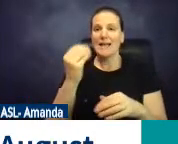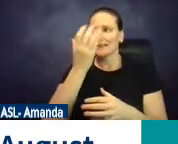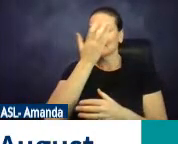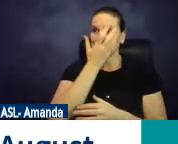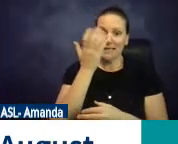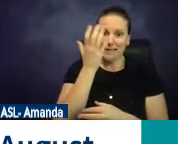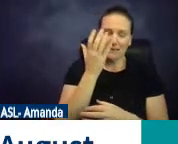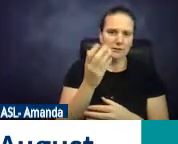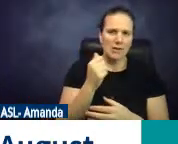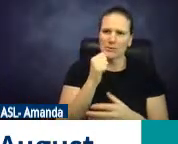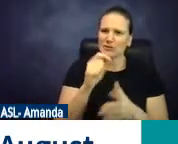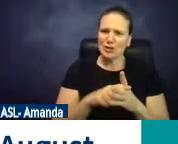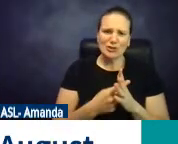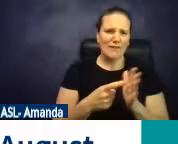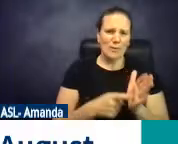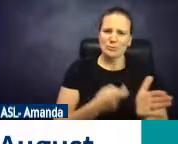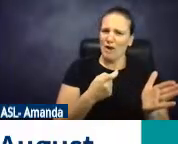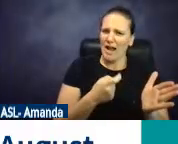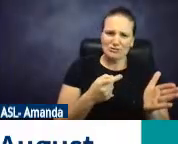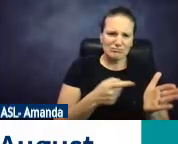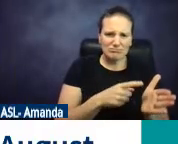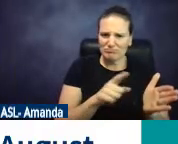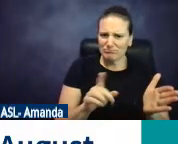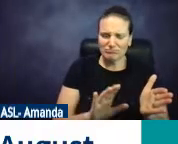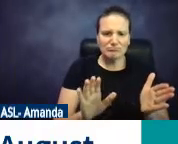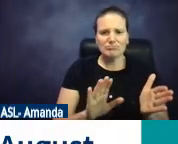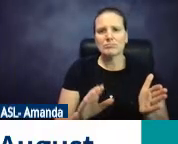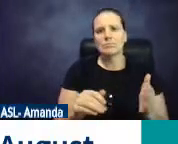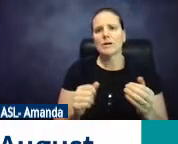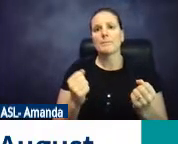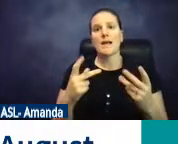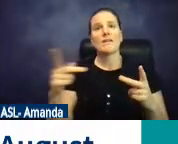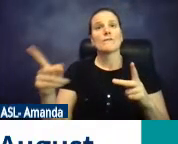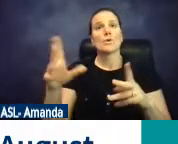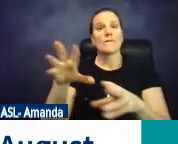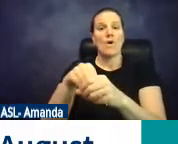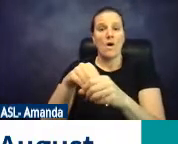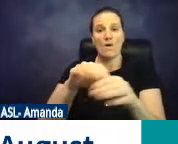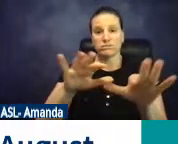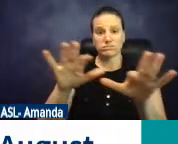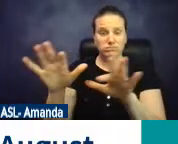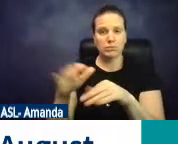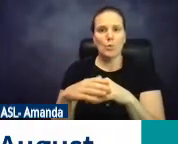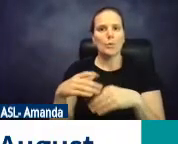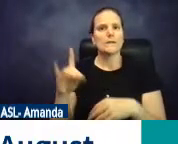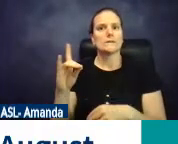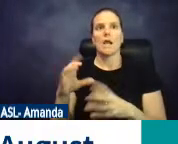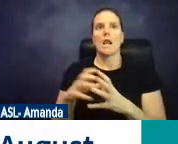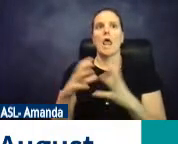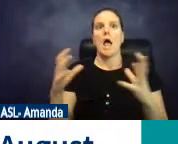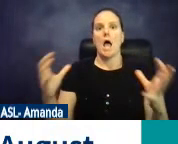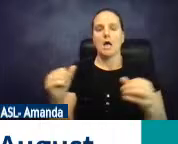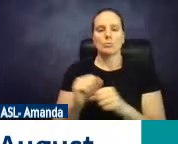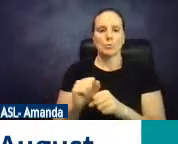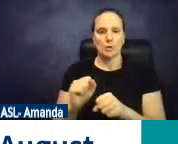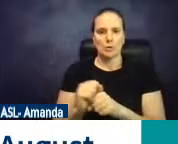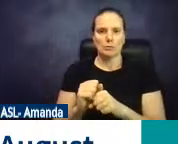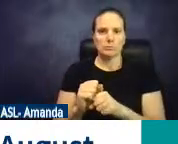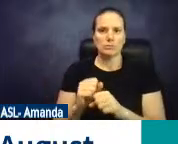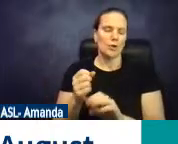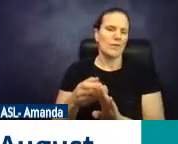from scratch. As many of you are involved in, we did quite a bit of work during the